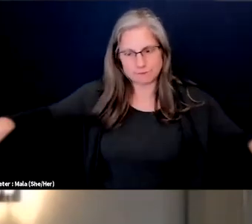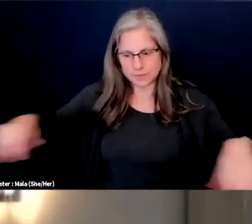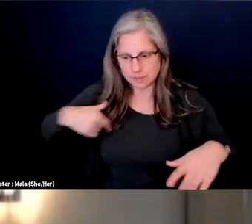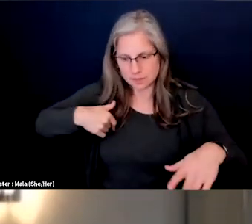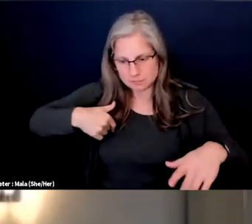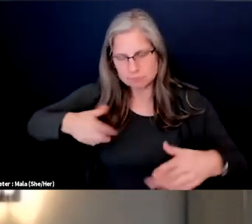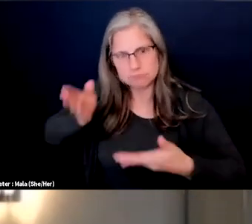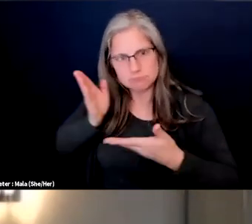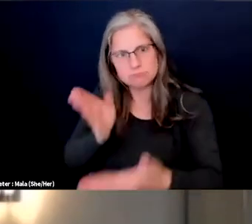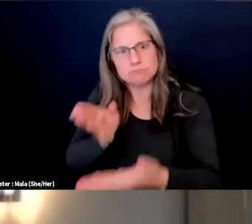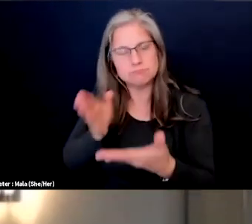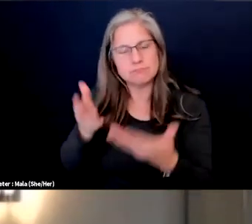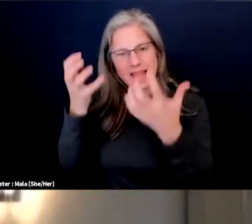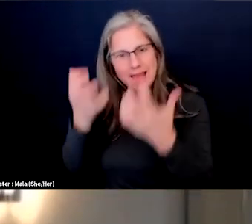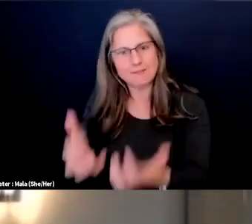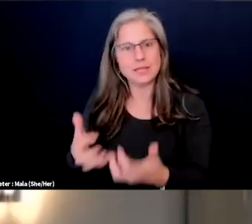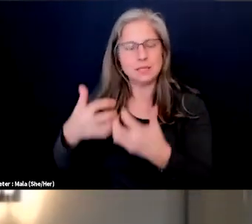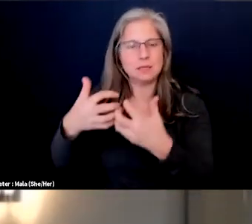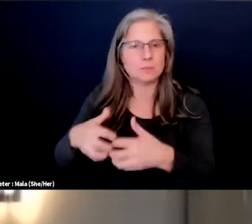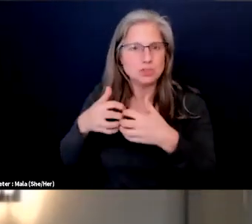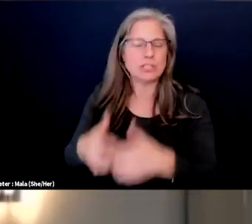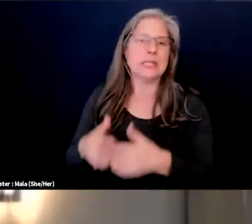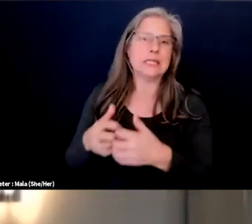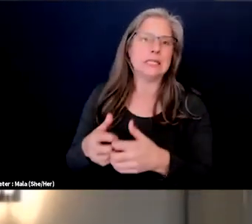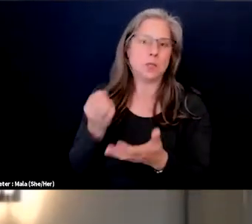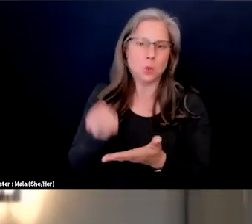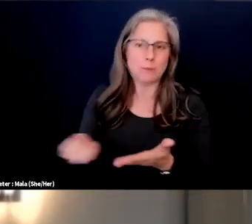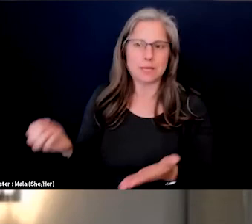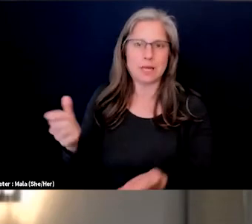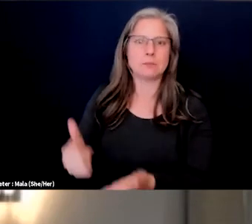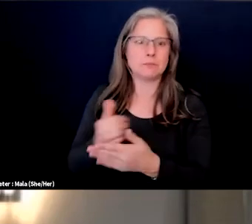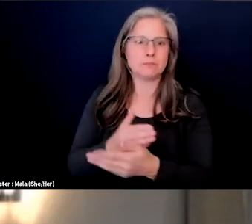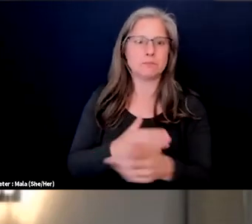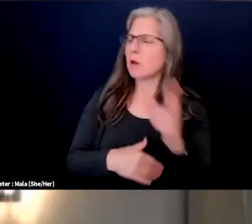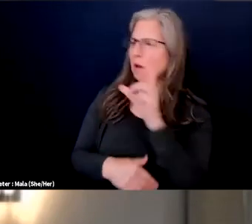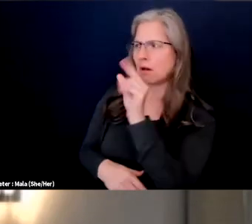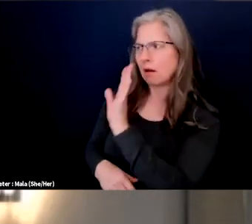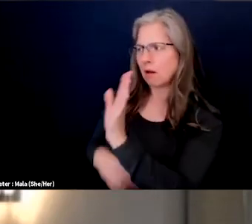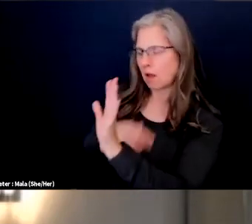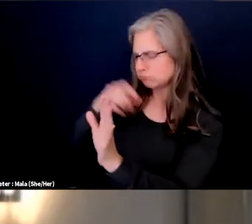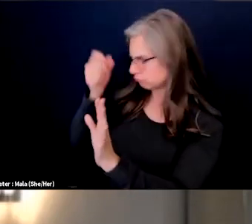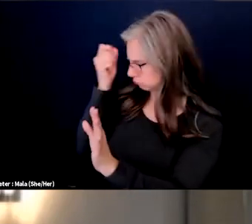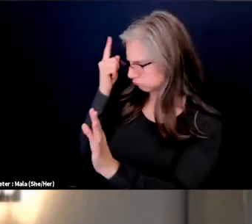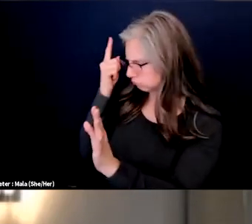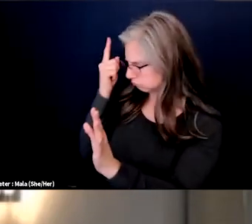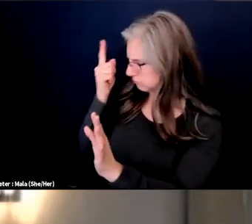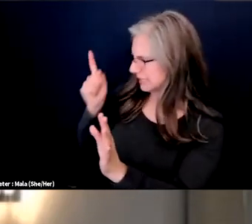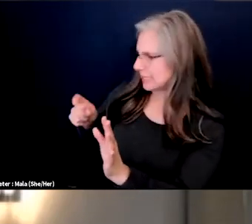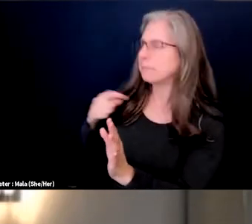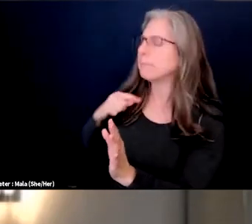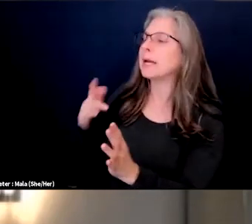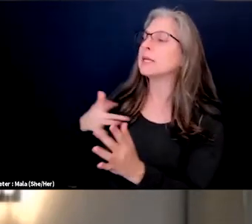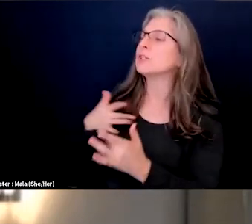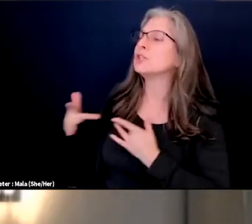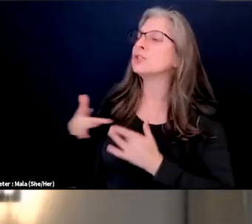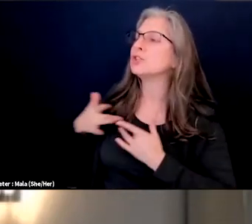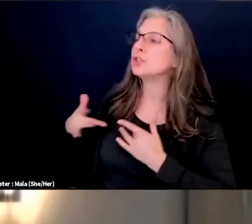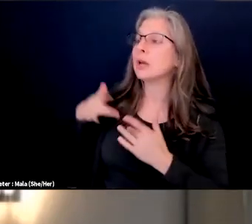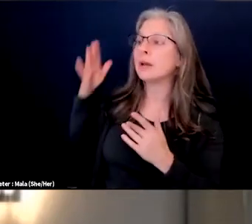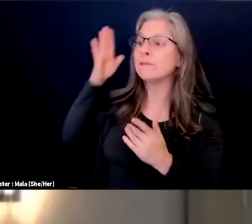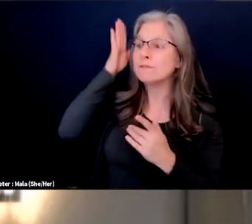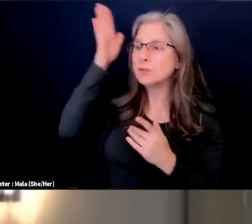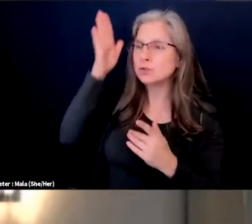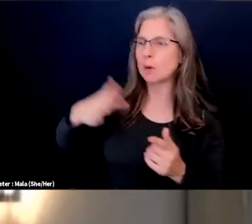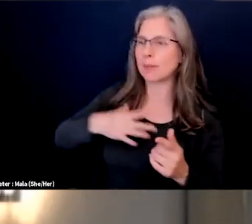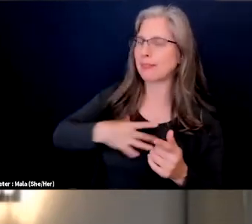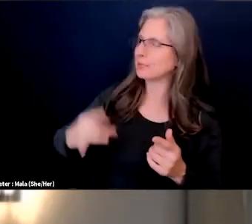maintenance in that whole upper area. No, I understand the need. My concern is, and in the future, I like